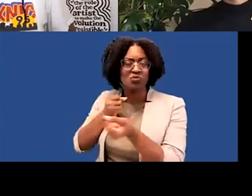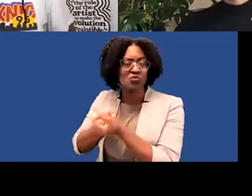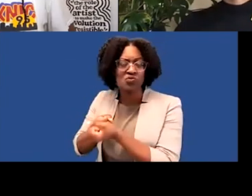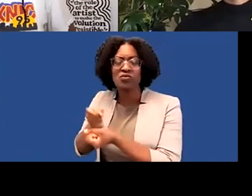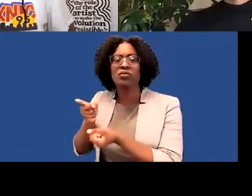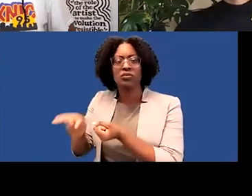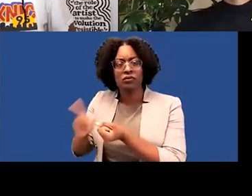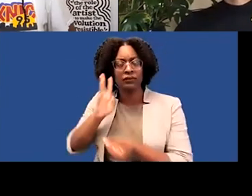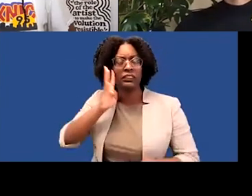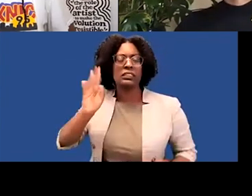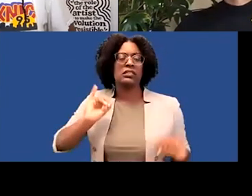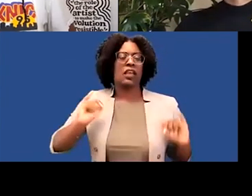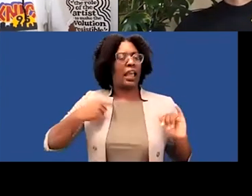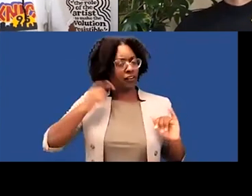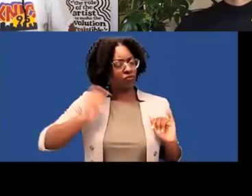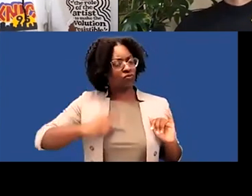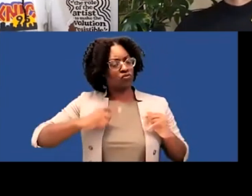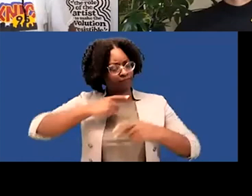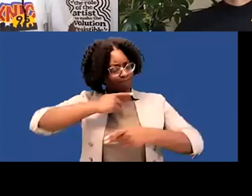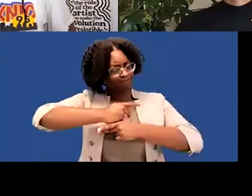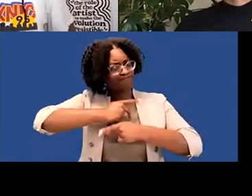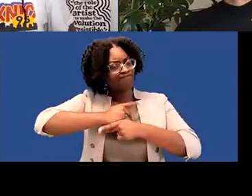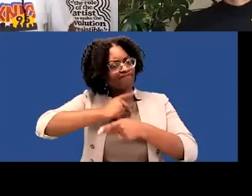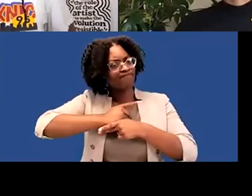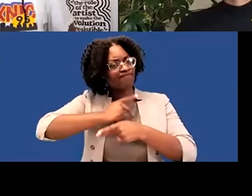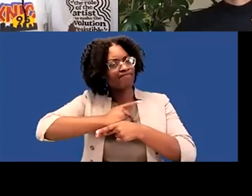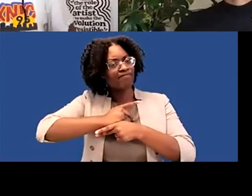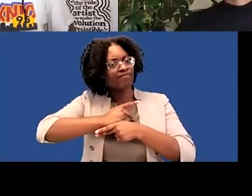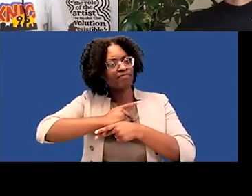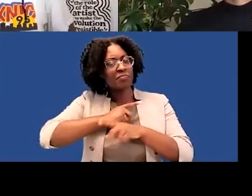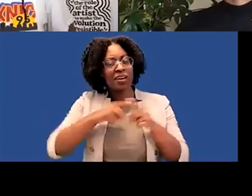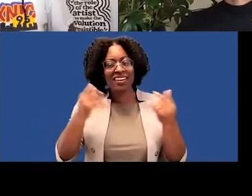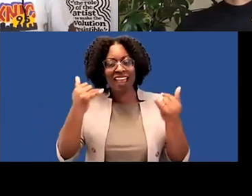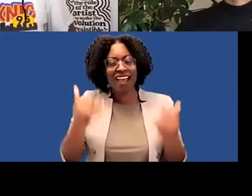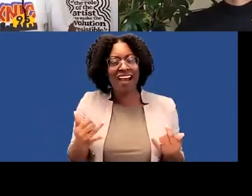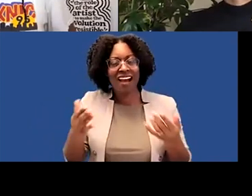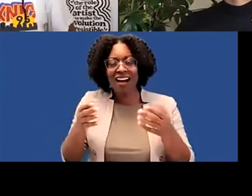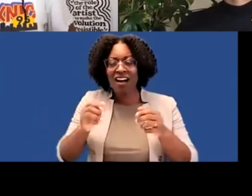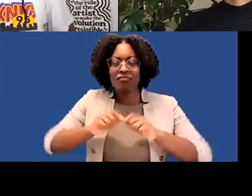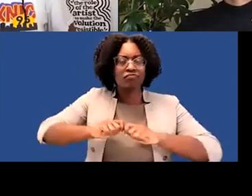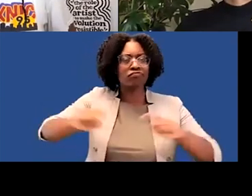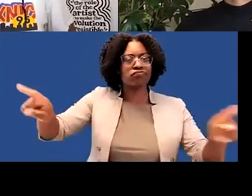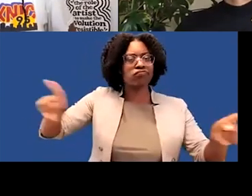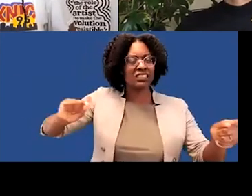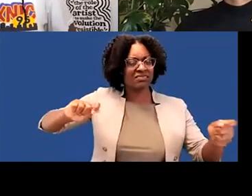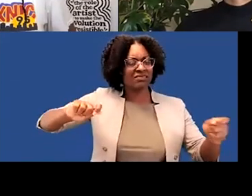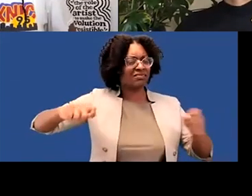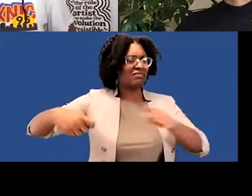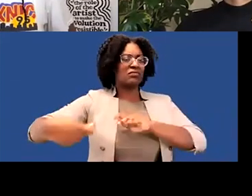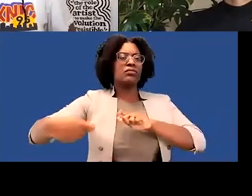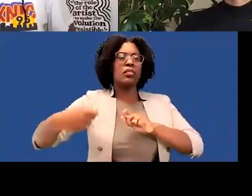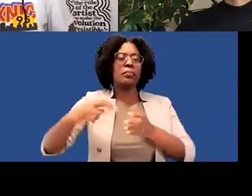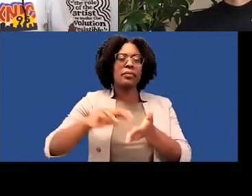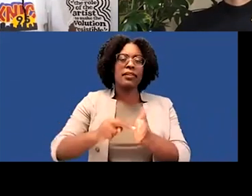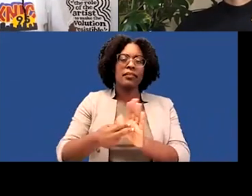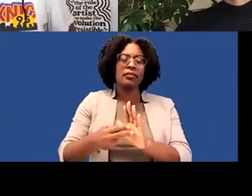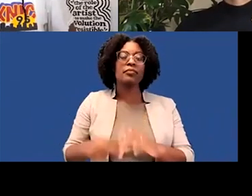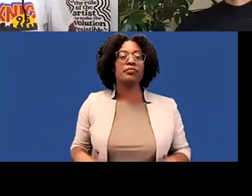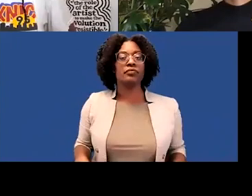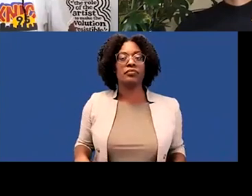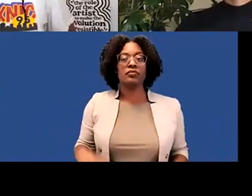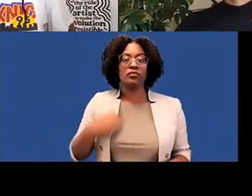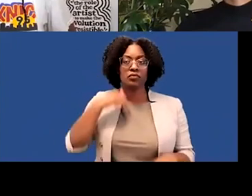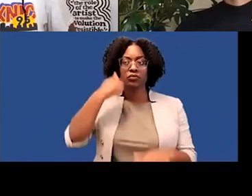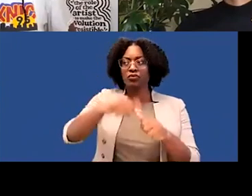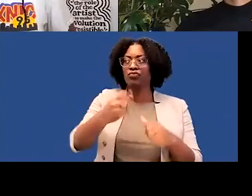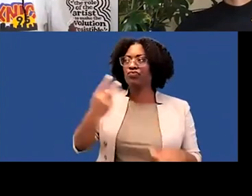think about how that, you know, I overheard someone once ages ago when I was riding the subway being like, I'm going to binge on pizza